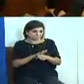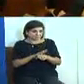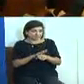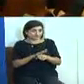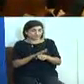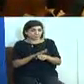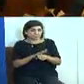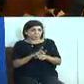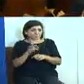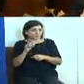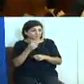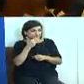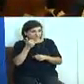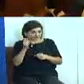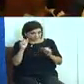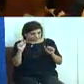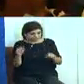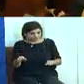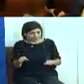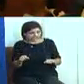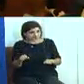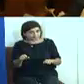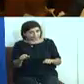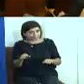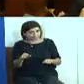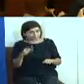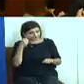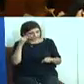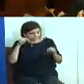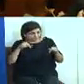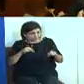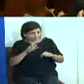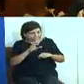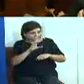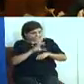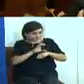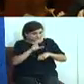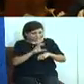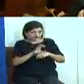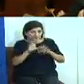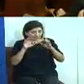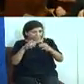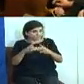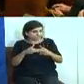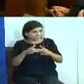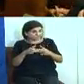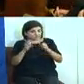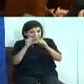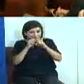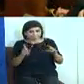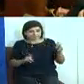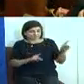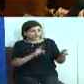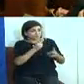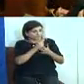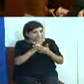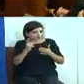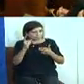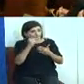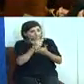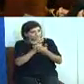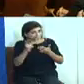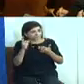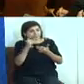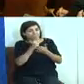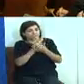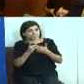best that we can do for this congregation, to bless these people week after week after week and